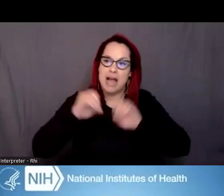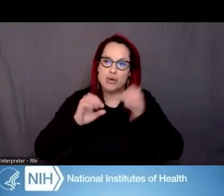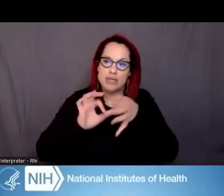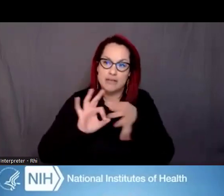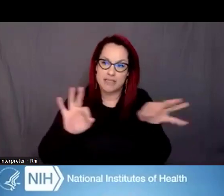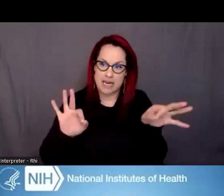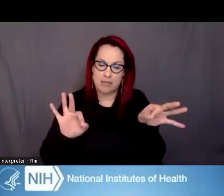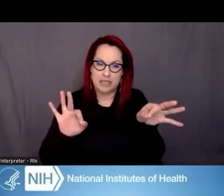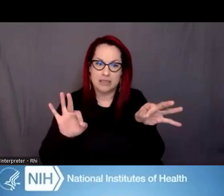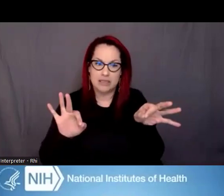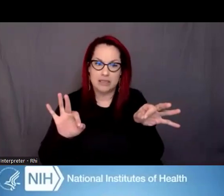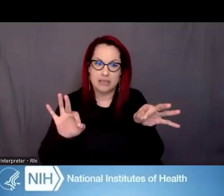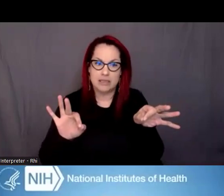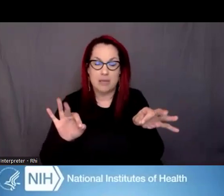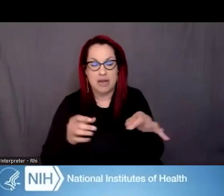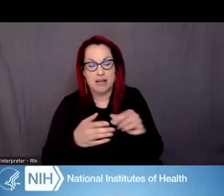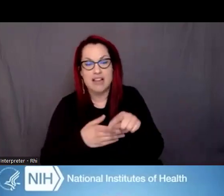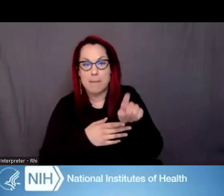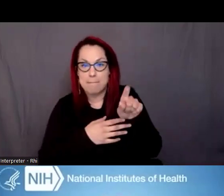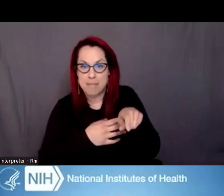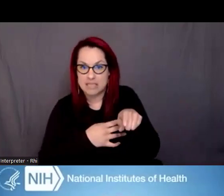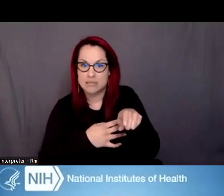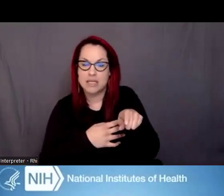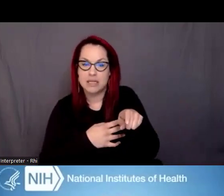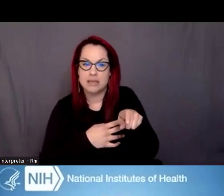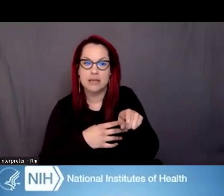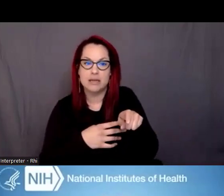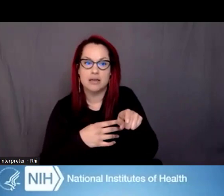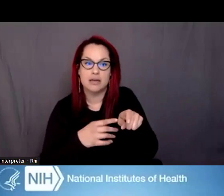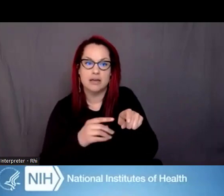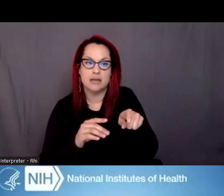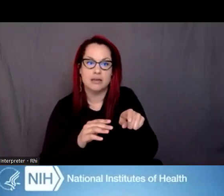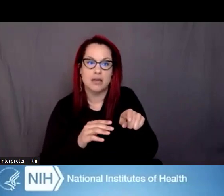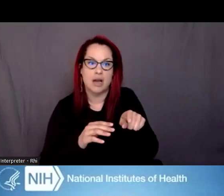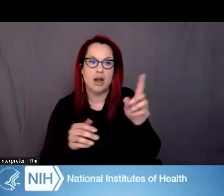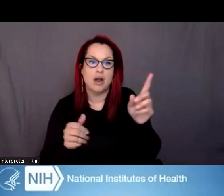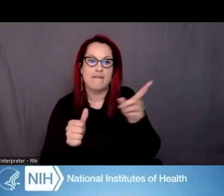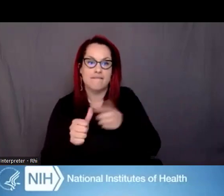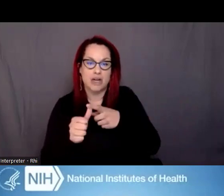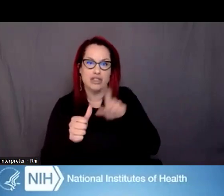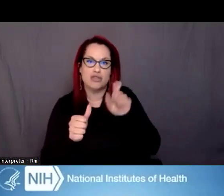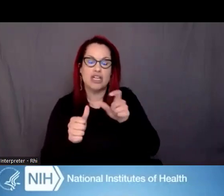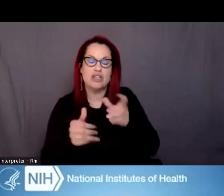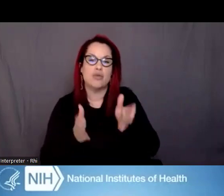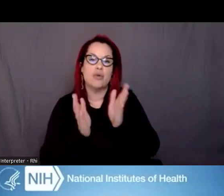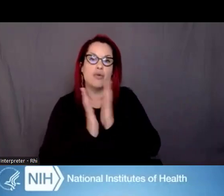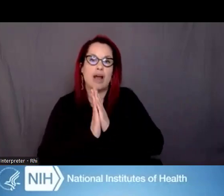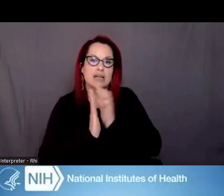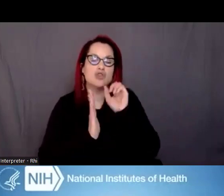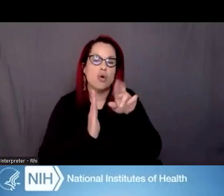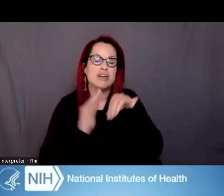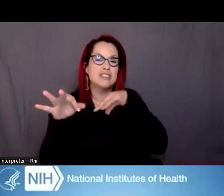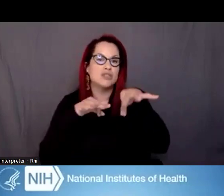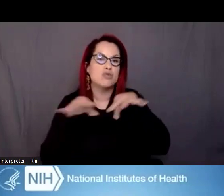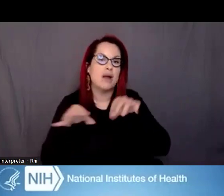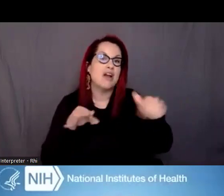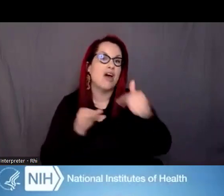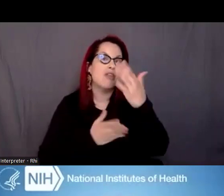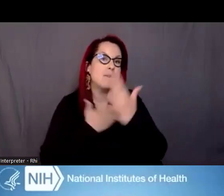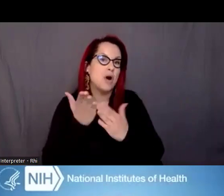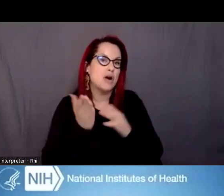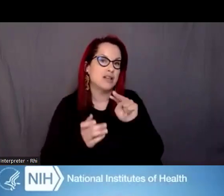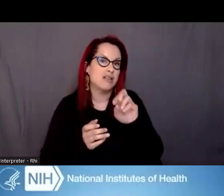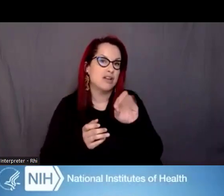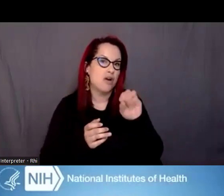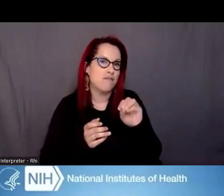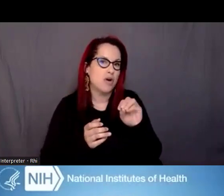they must be. In fact, you know, you have to have asked for them or describe them in other sections of the NOFO. But you guys do a great job on